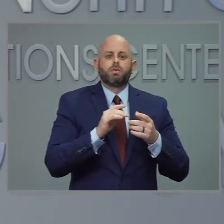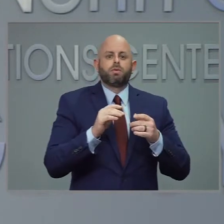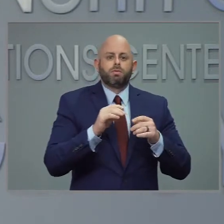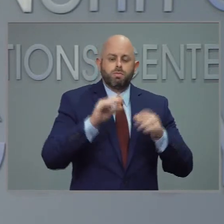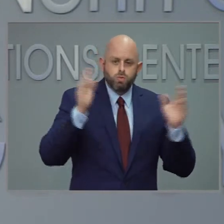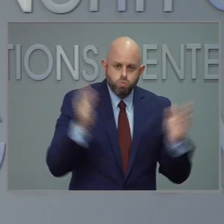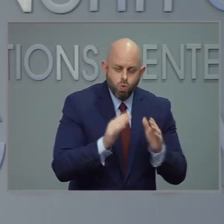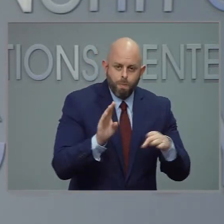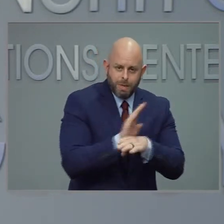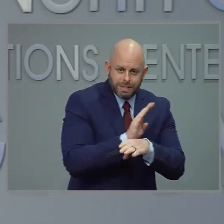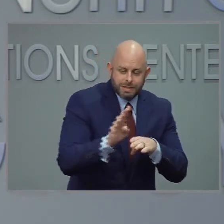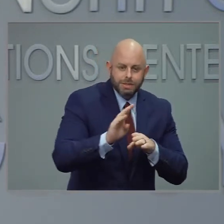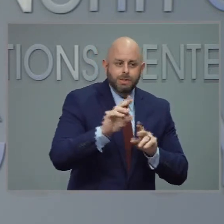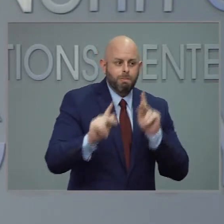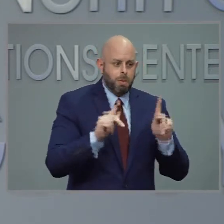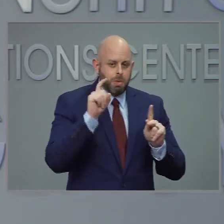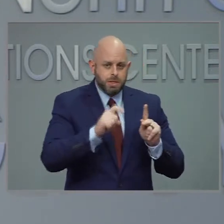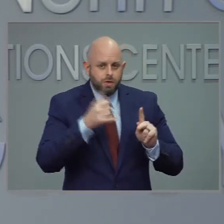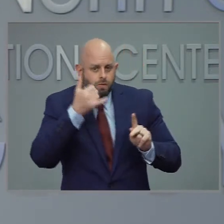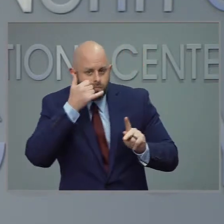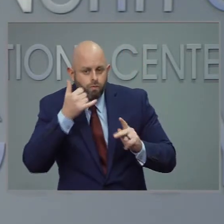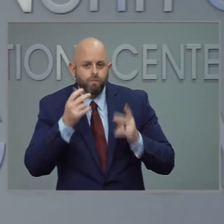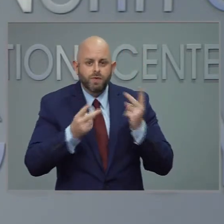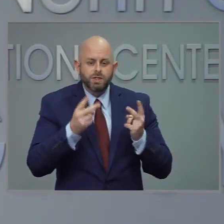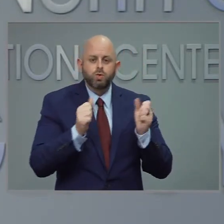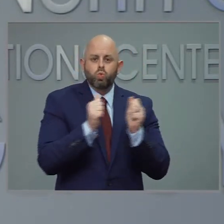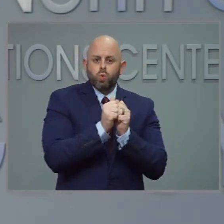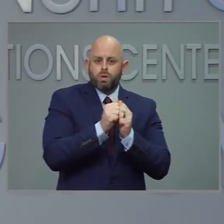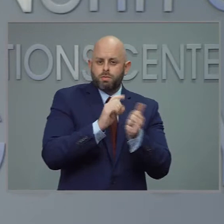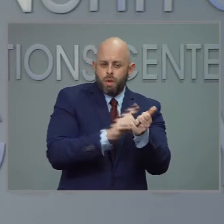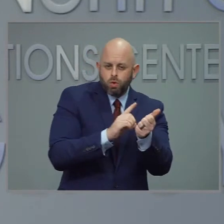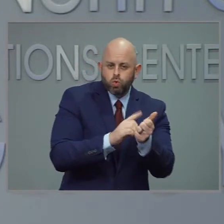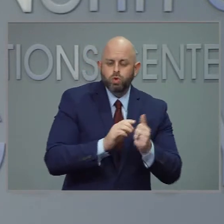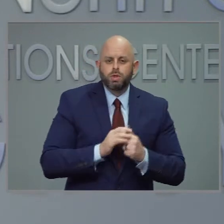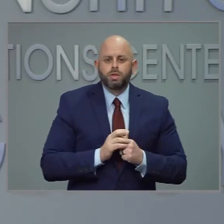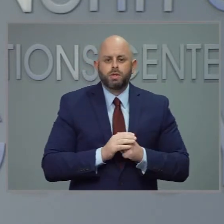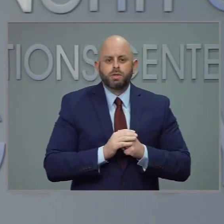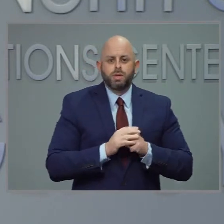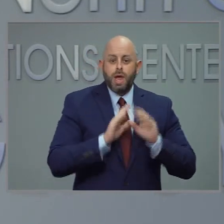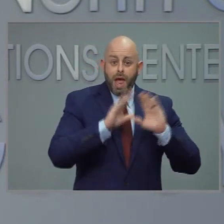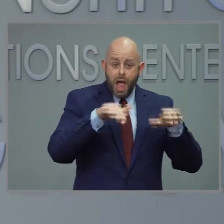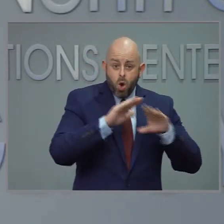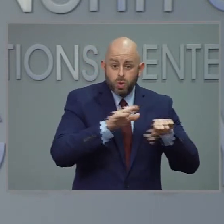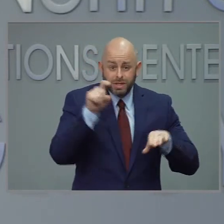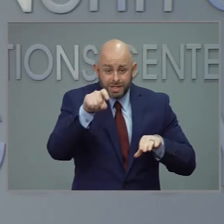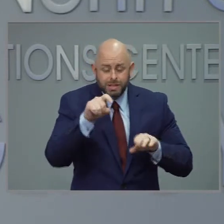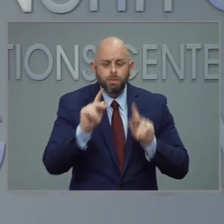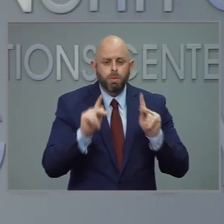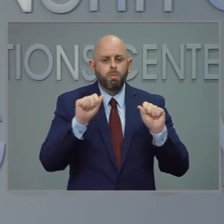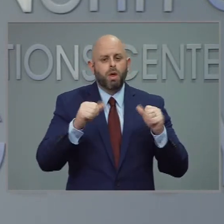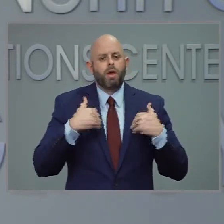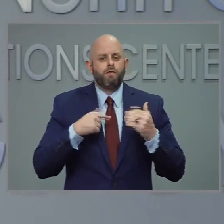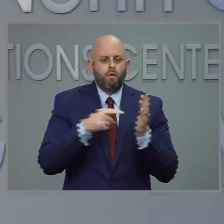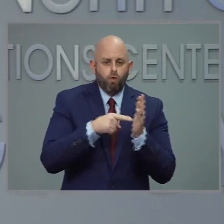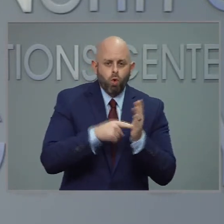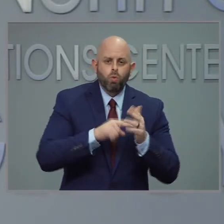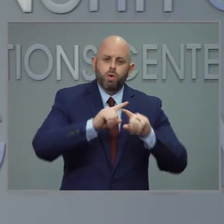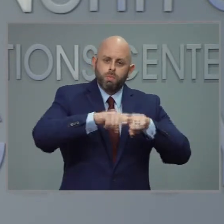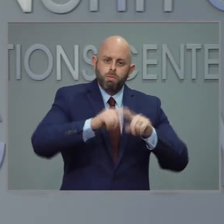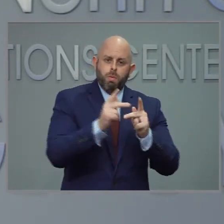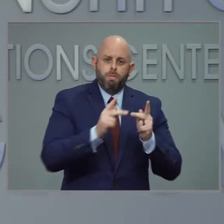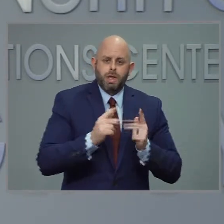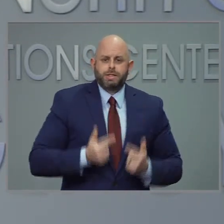needing telehealth visits with their doctors. Housing, so people can have an affordable and dependable place to